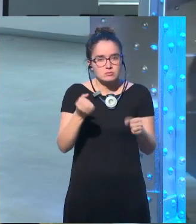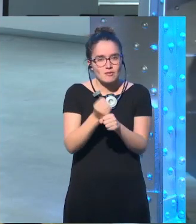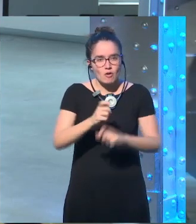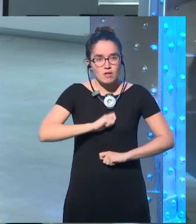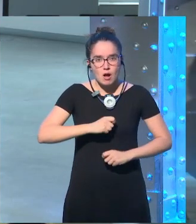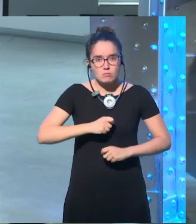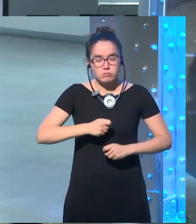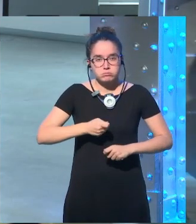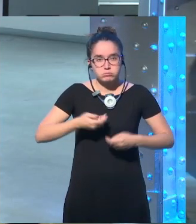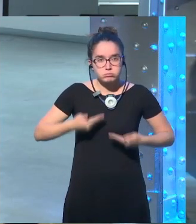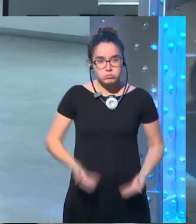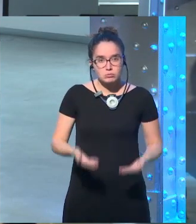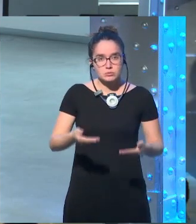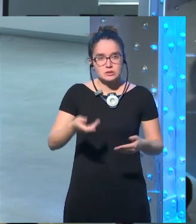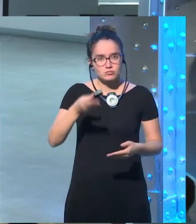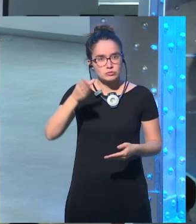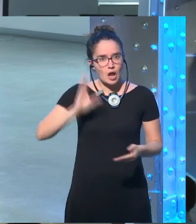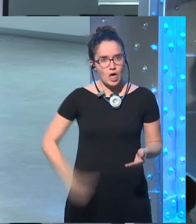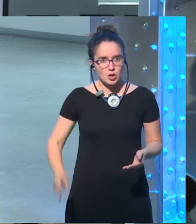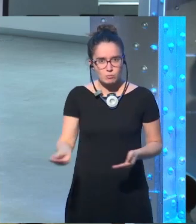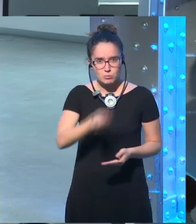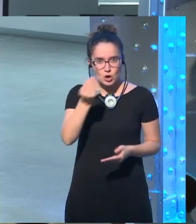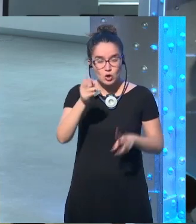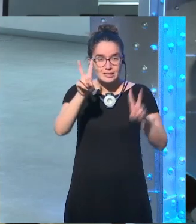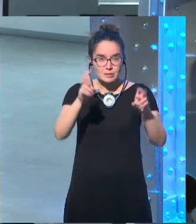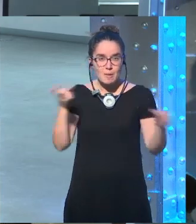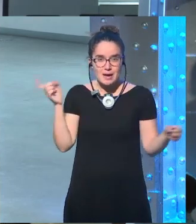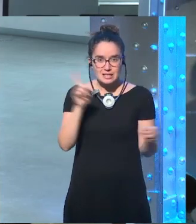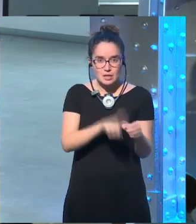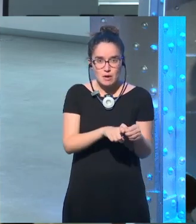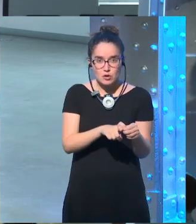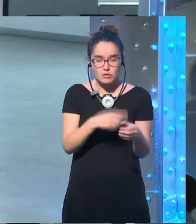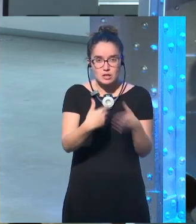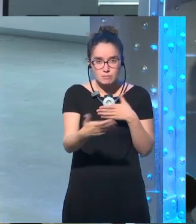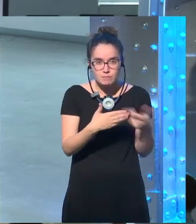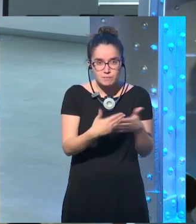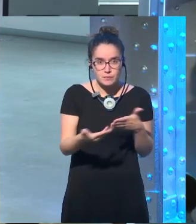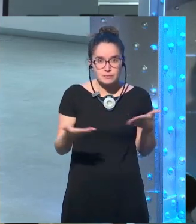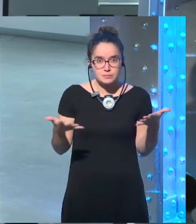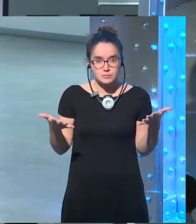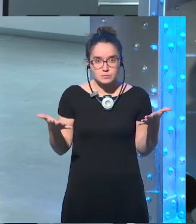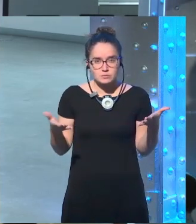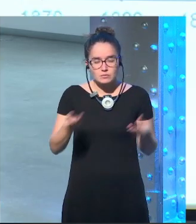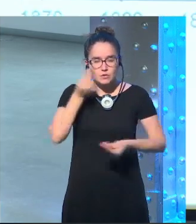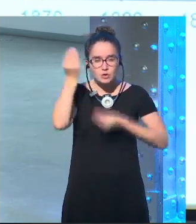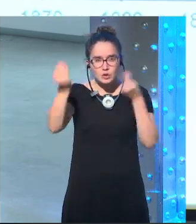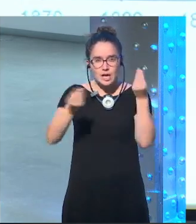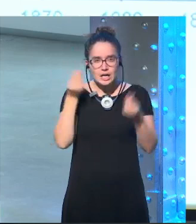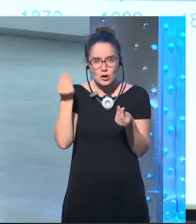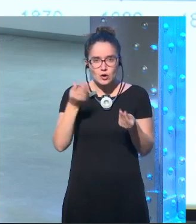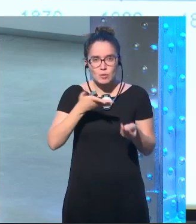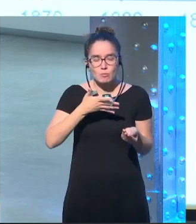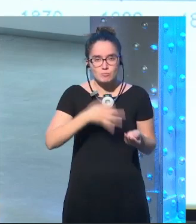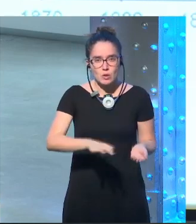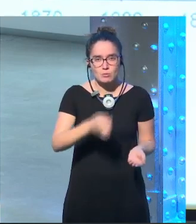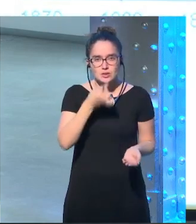actually, in terms of labor force participation, at least been the loser of the past century.